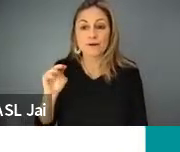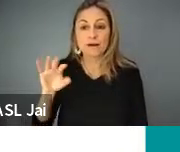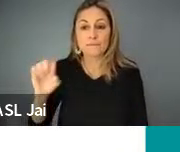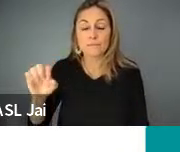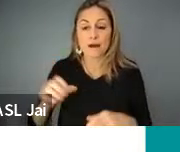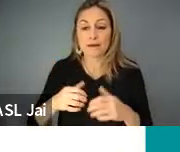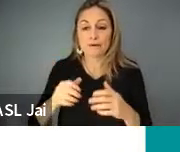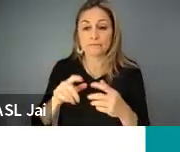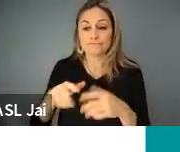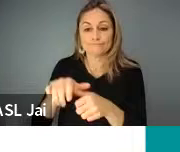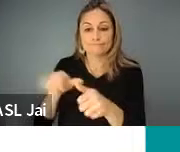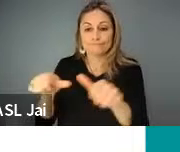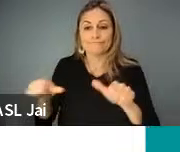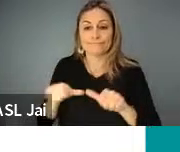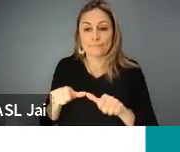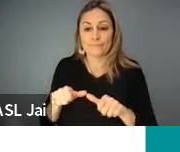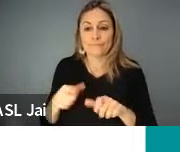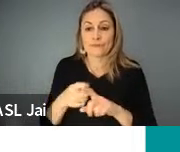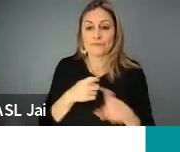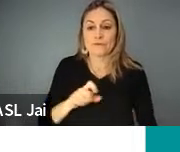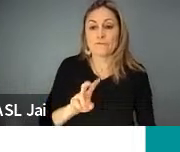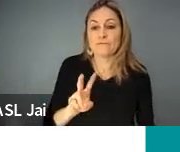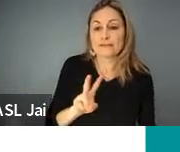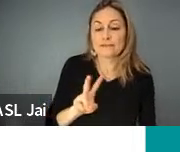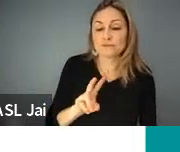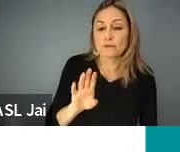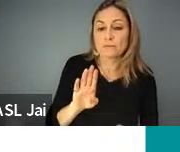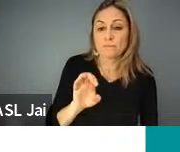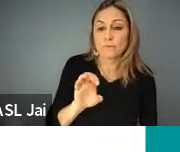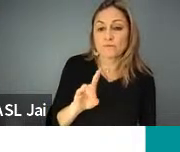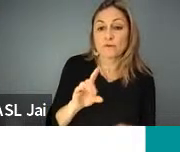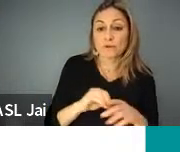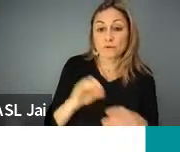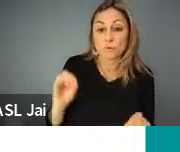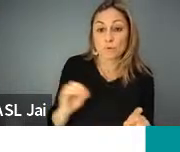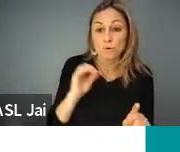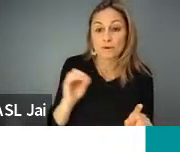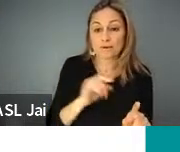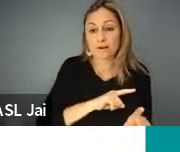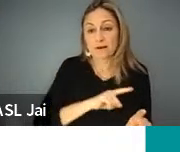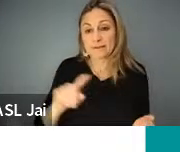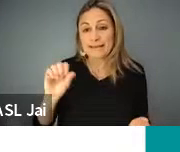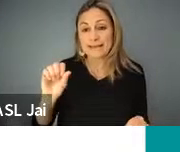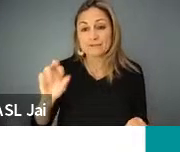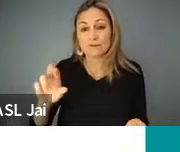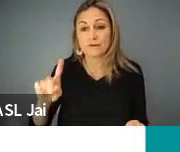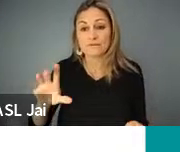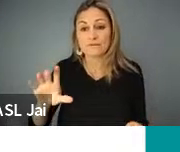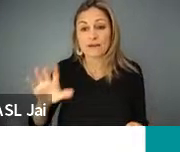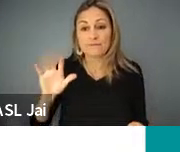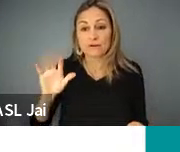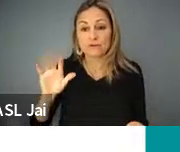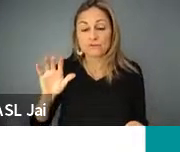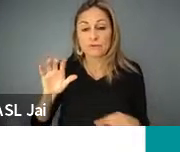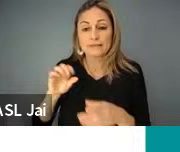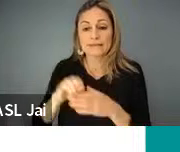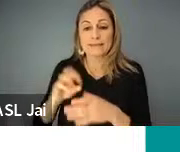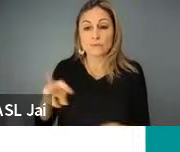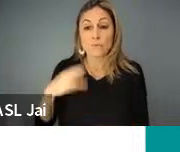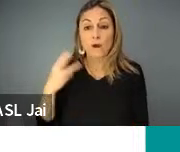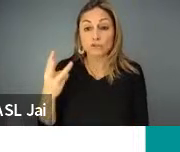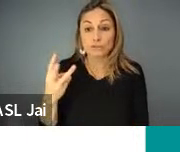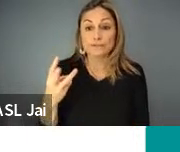looking at, which stretches from Victory Boulevard in Oregon up to SR 500 in